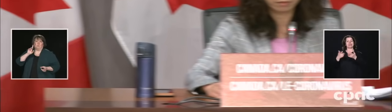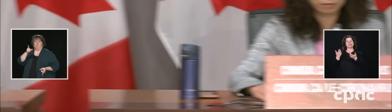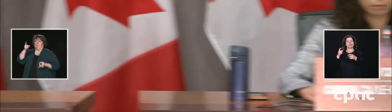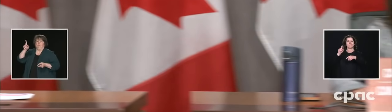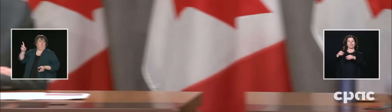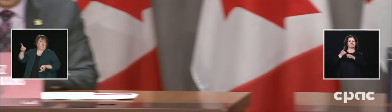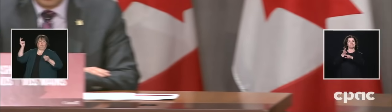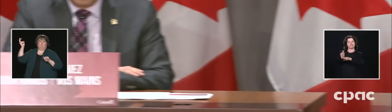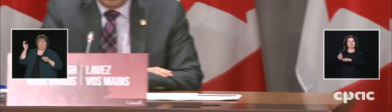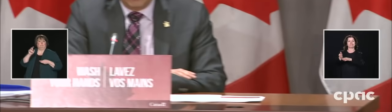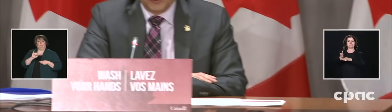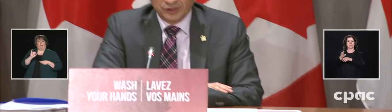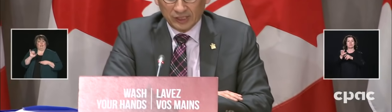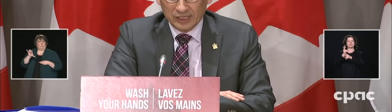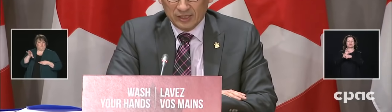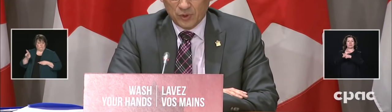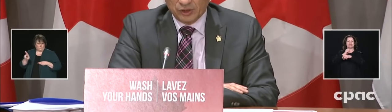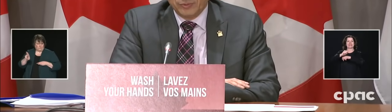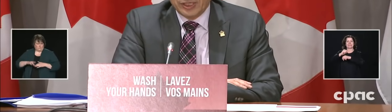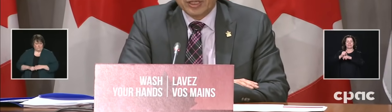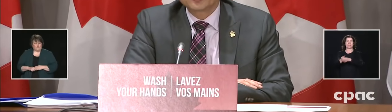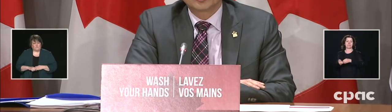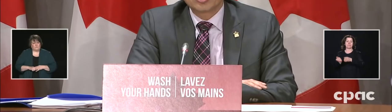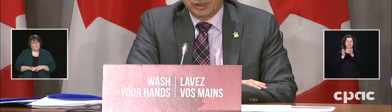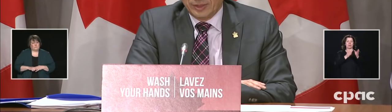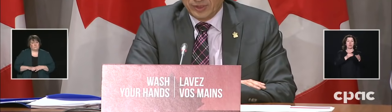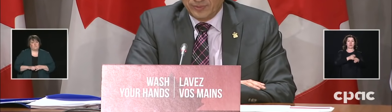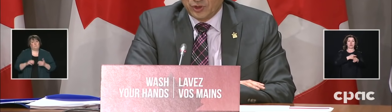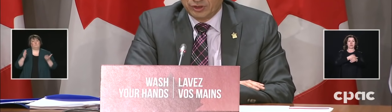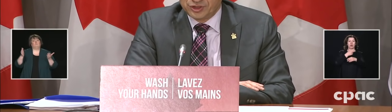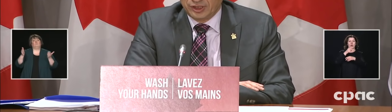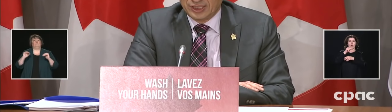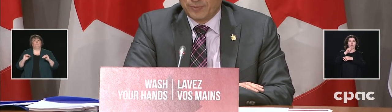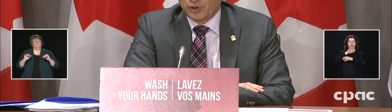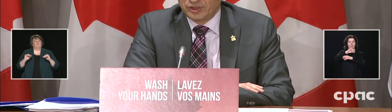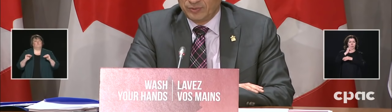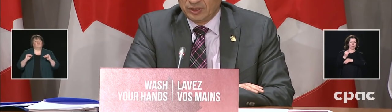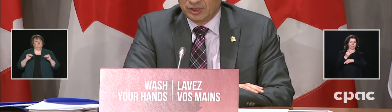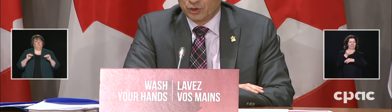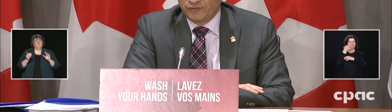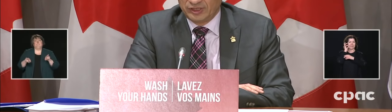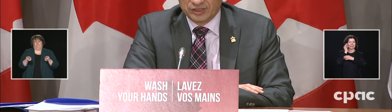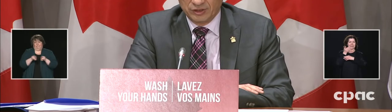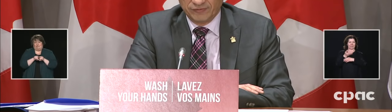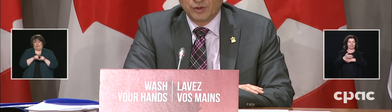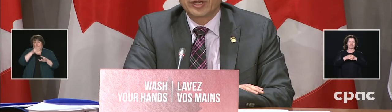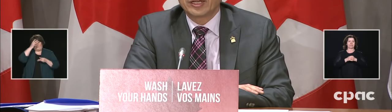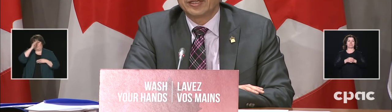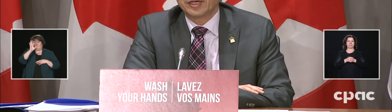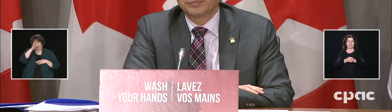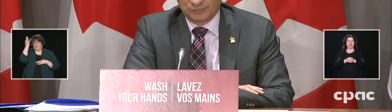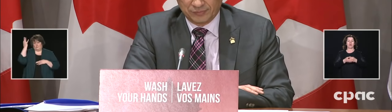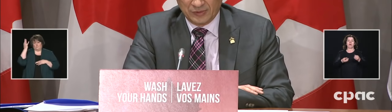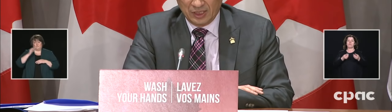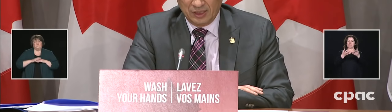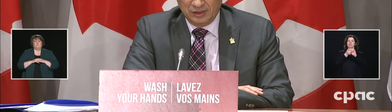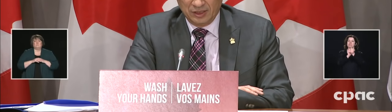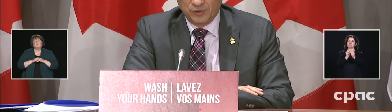Diapositive 5. On fournira d'abord une mise à jour sur l'épidémiologie de la pandémie de COVID-19 au